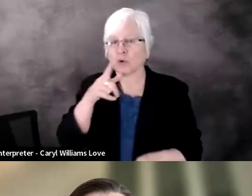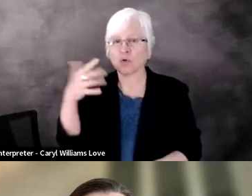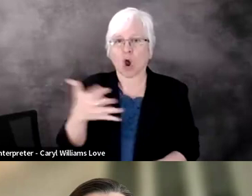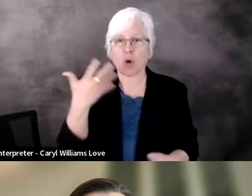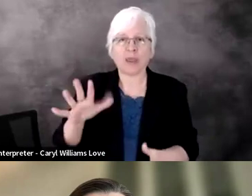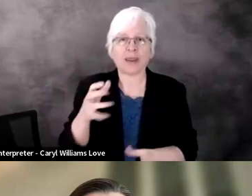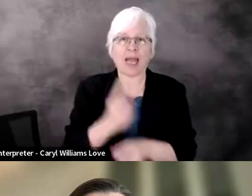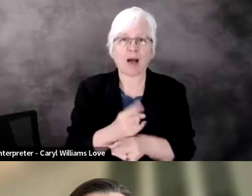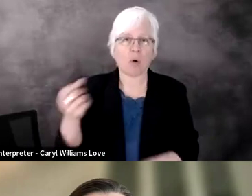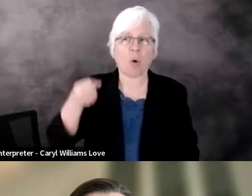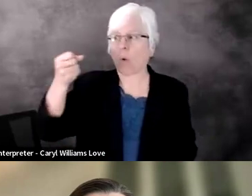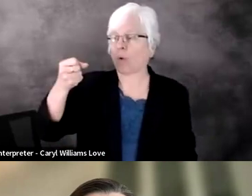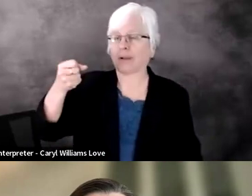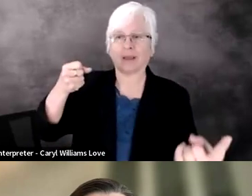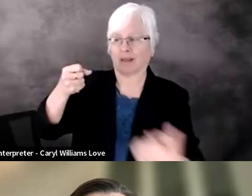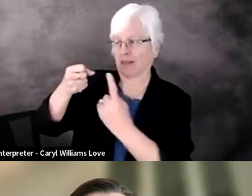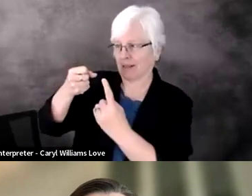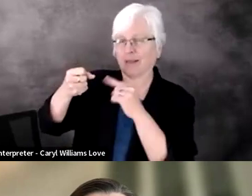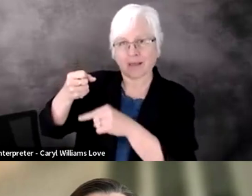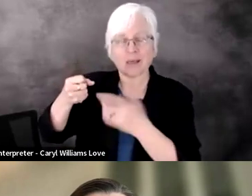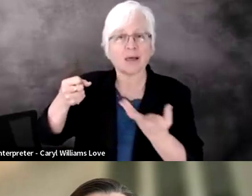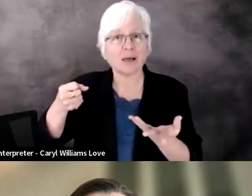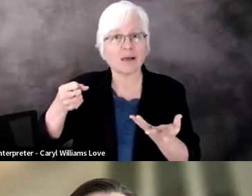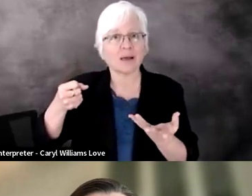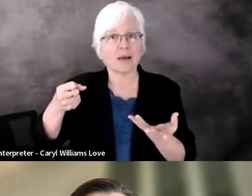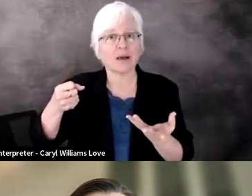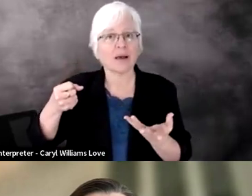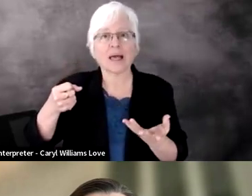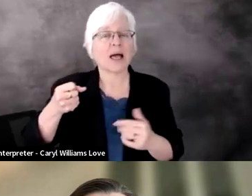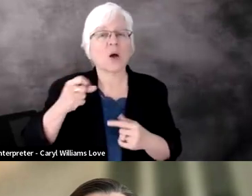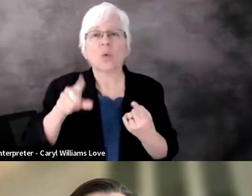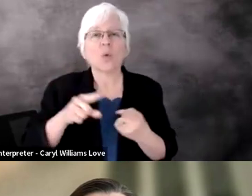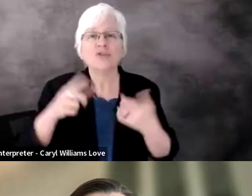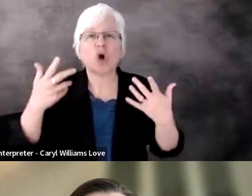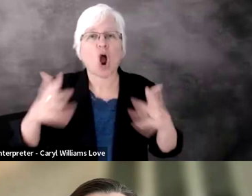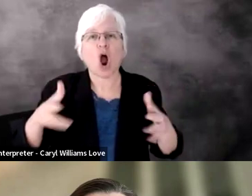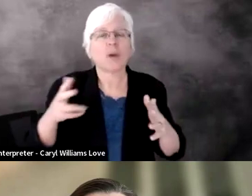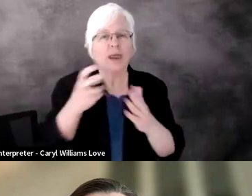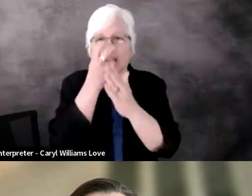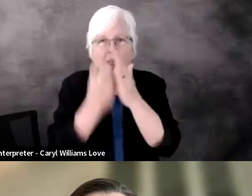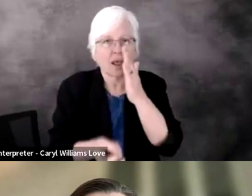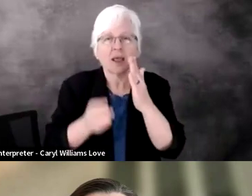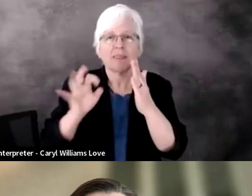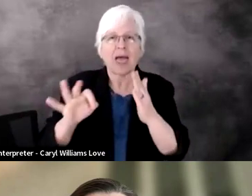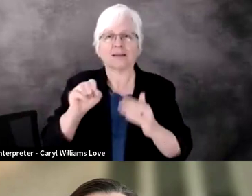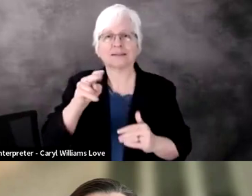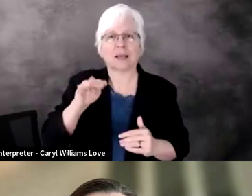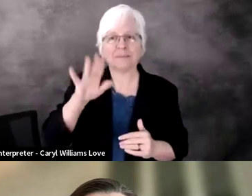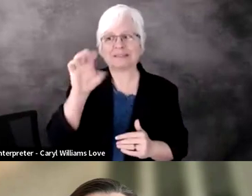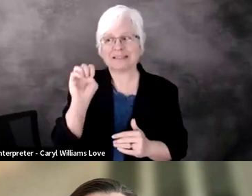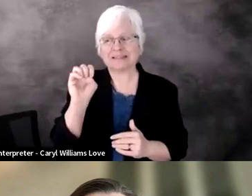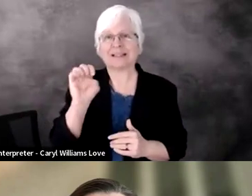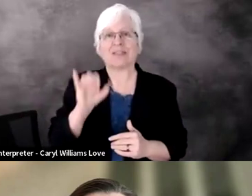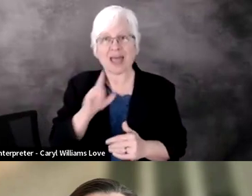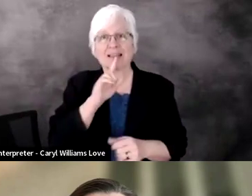because under the influence of a substance is actually a piece of the crisis,